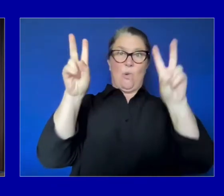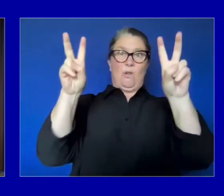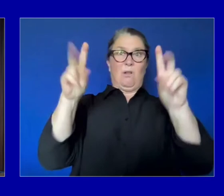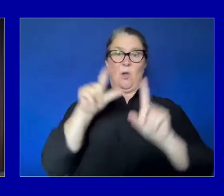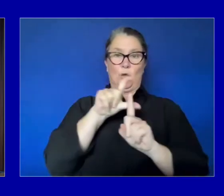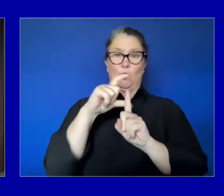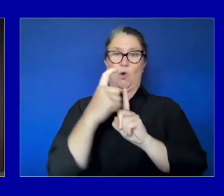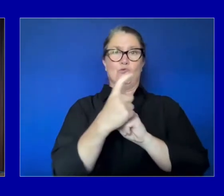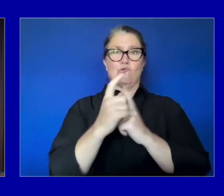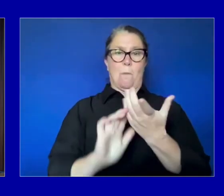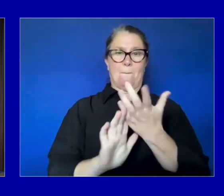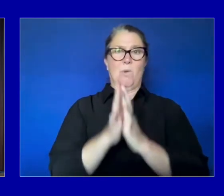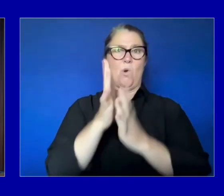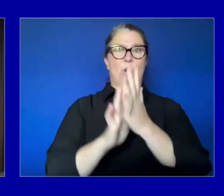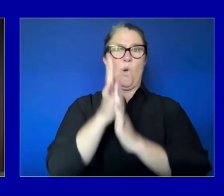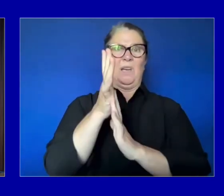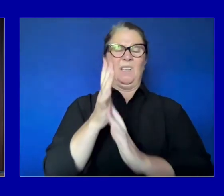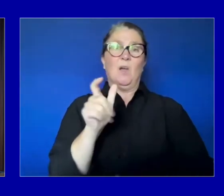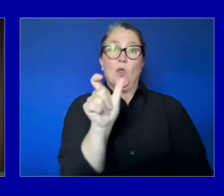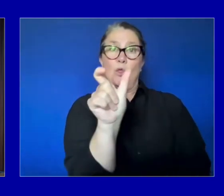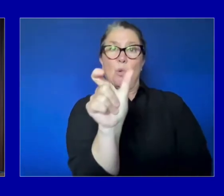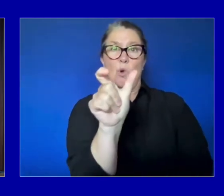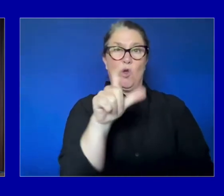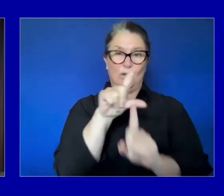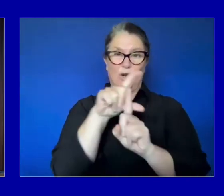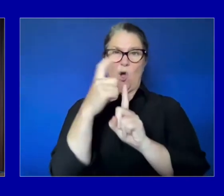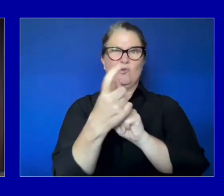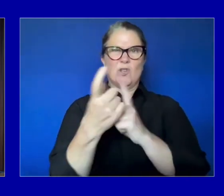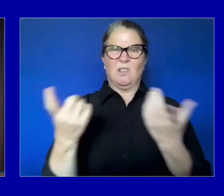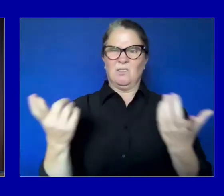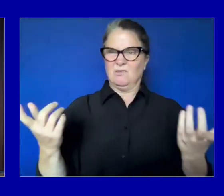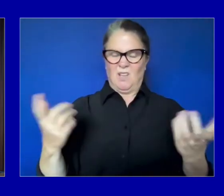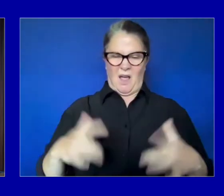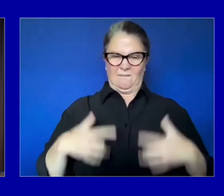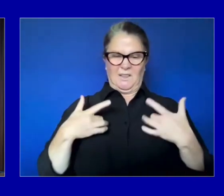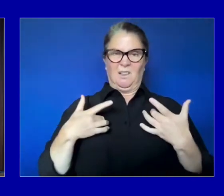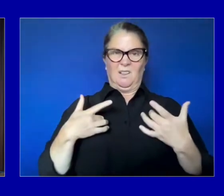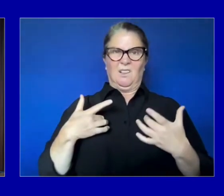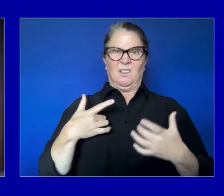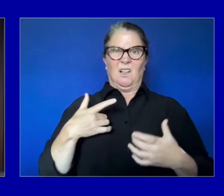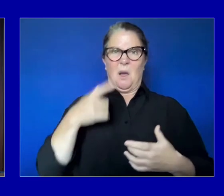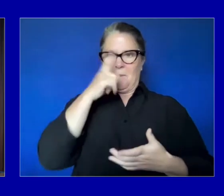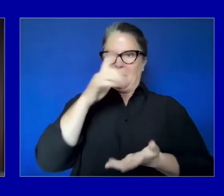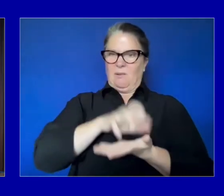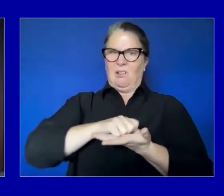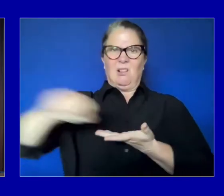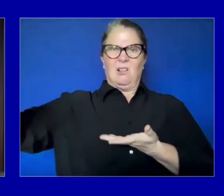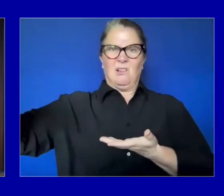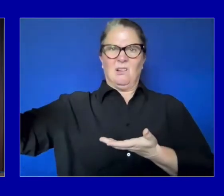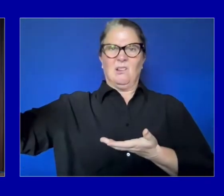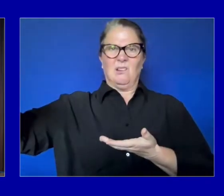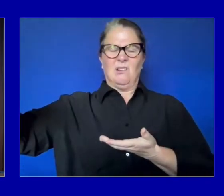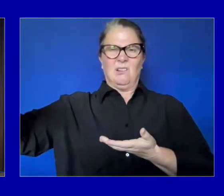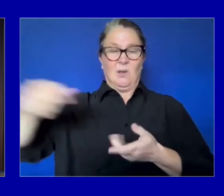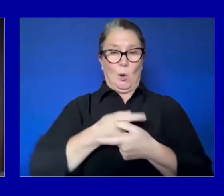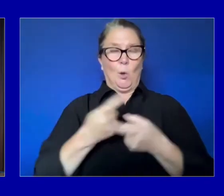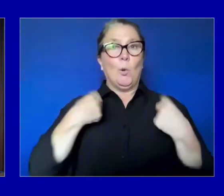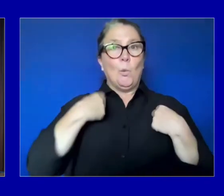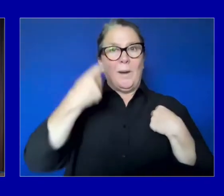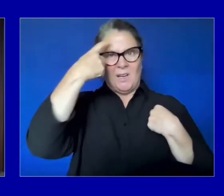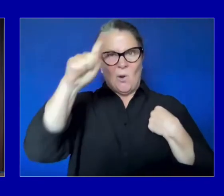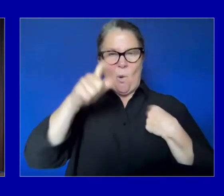culture, I feel is being stripped from us as Aboriginal people. We're calling it fire sticks and that, that takes it back. And that means